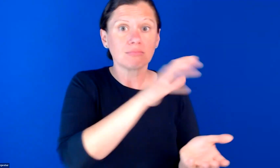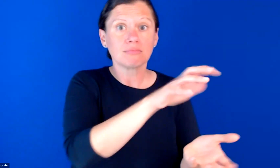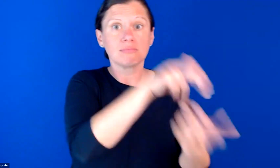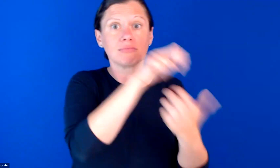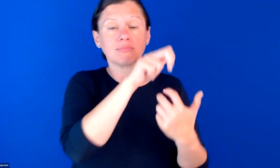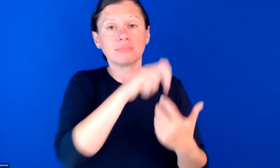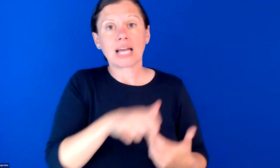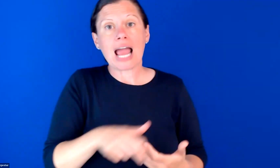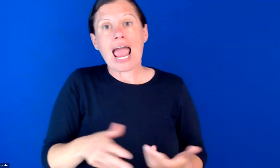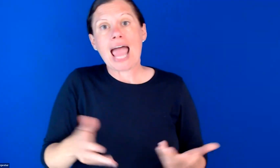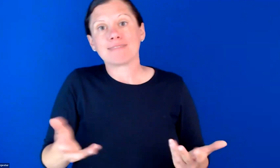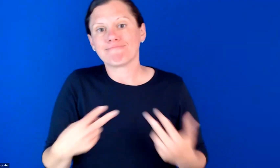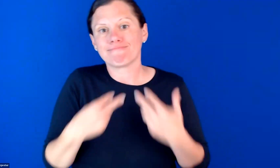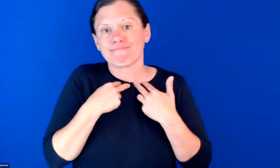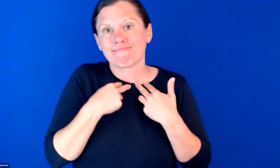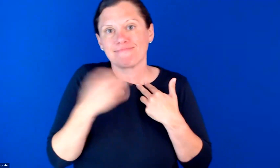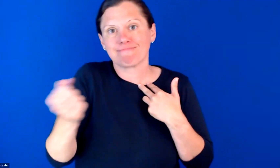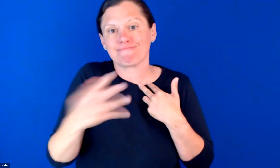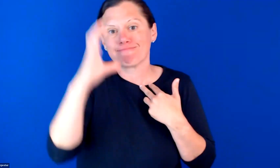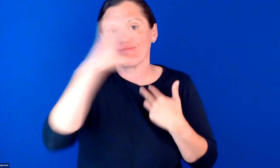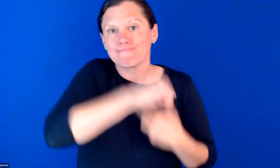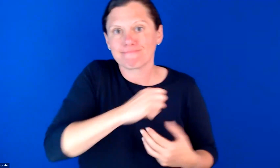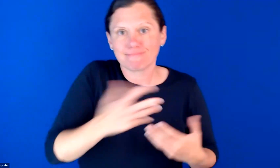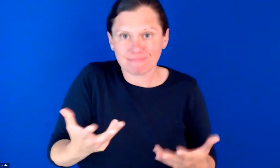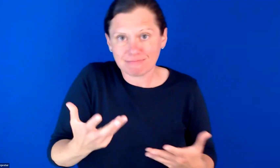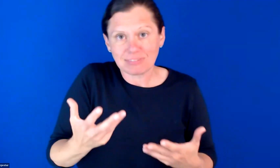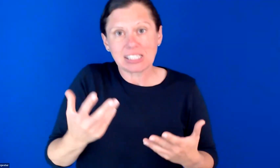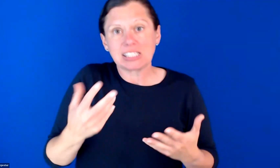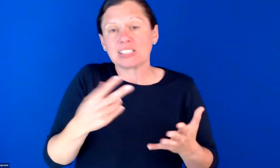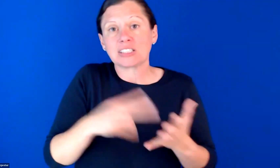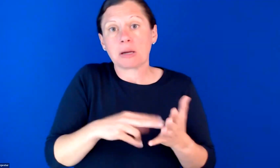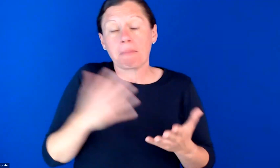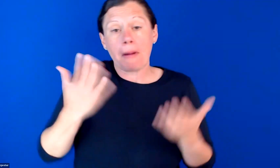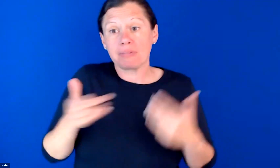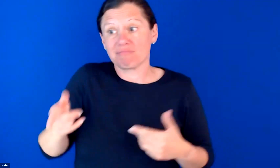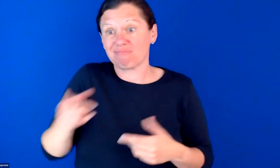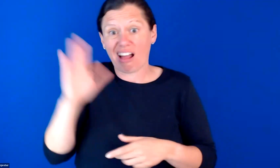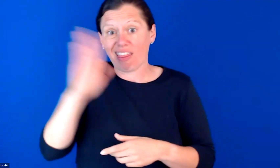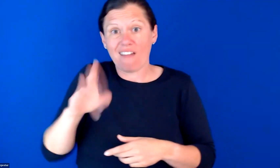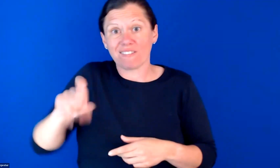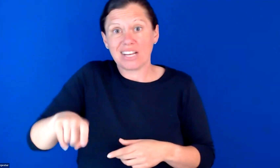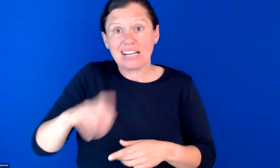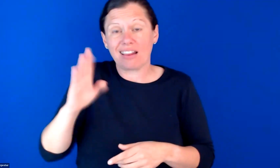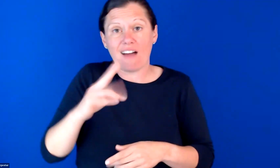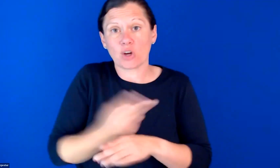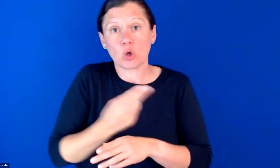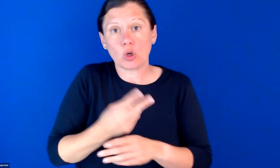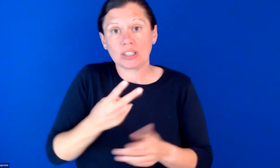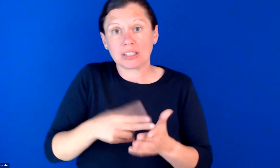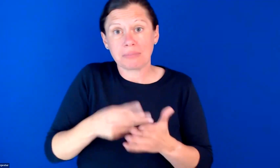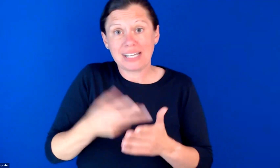will, but those funds don't get refunded. They stay in the account and they fund the care for the folks who end up needing it.